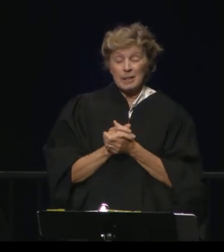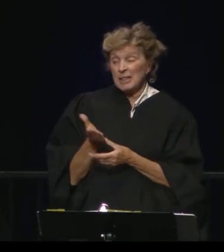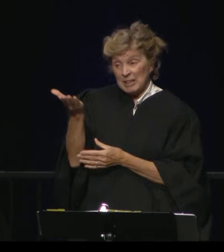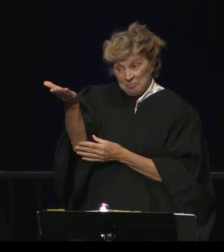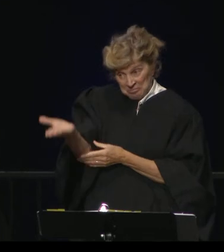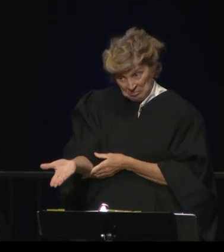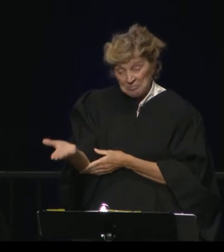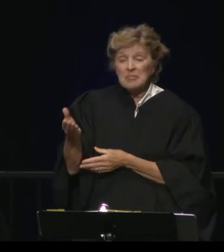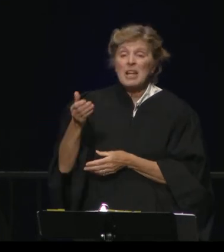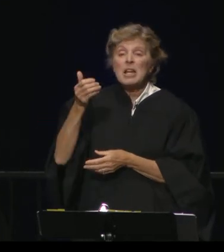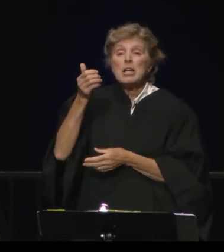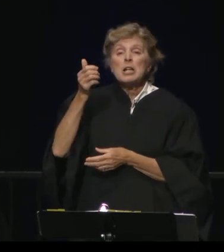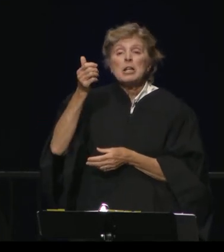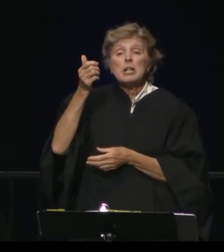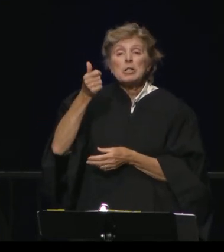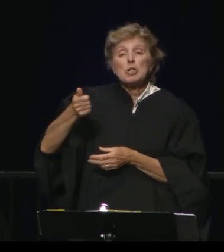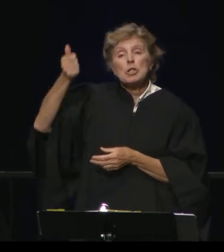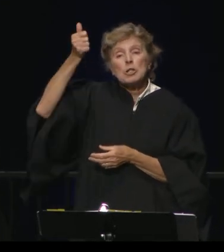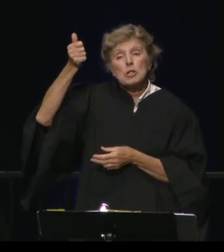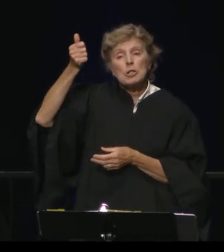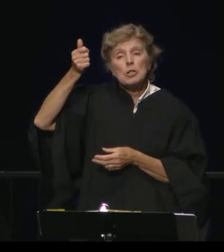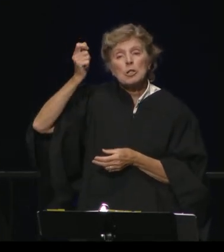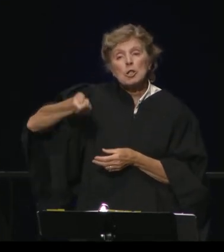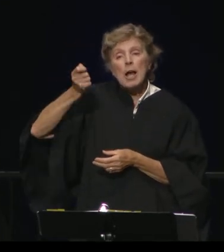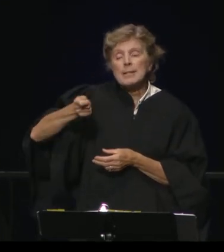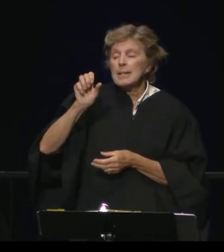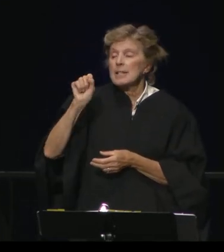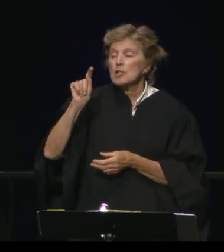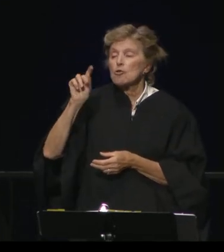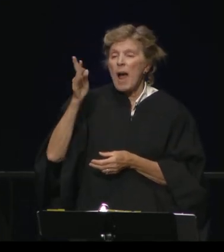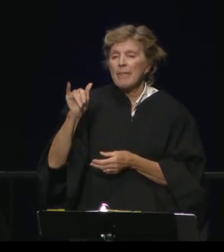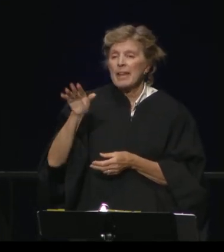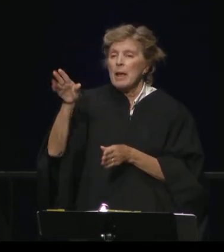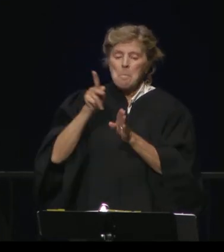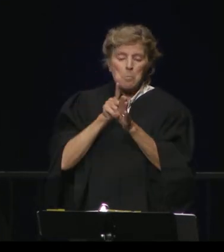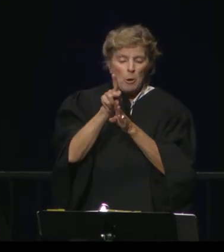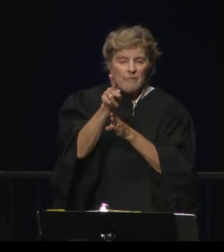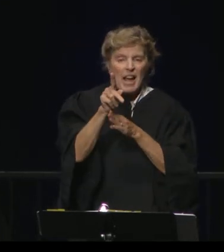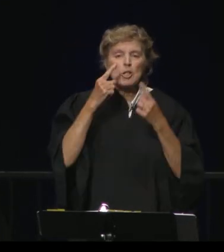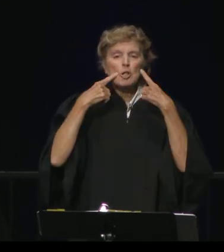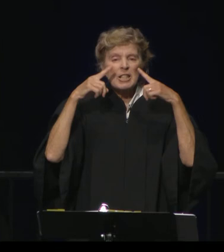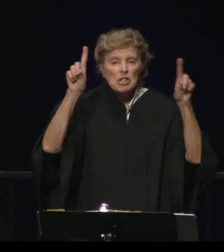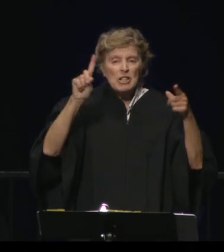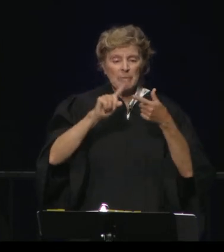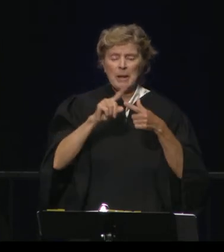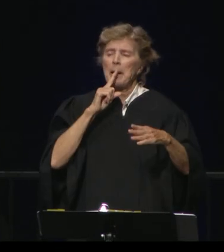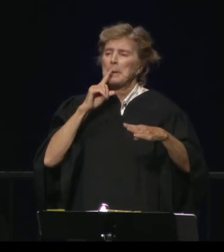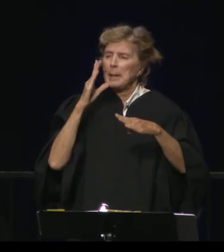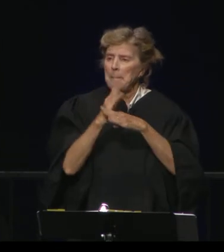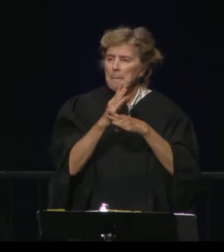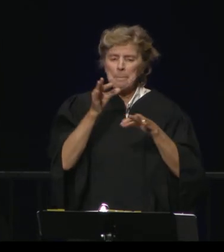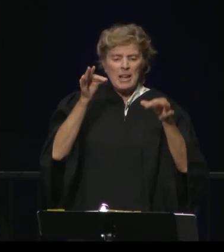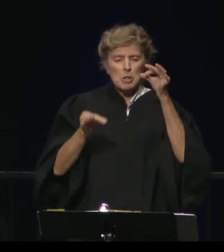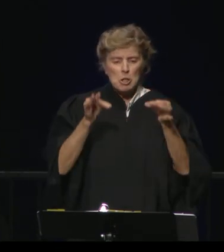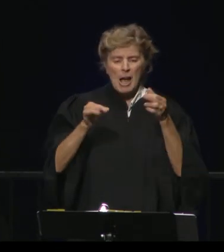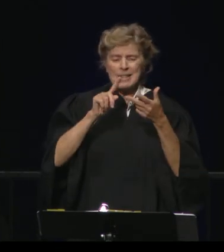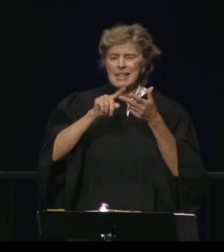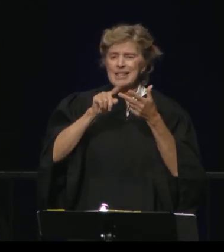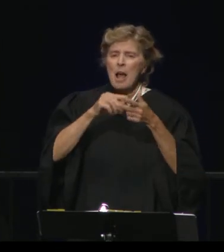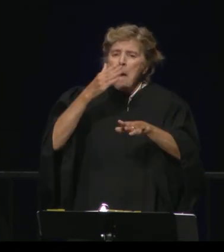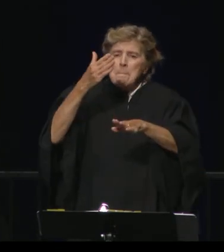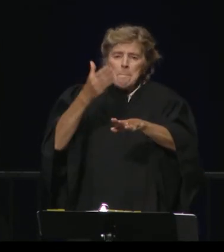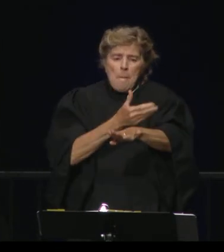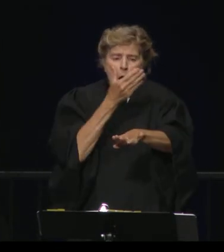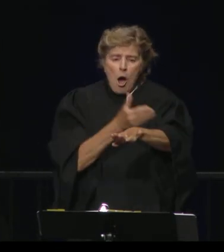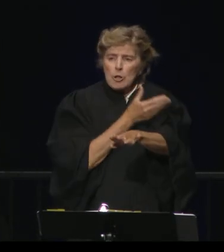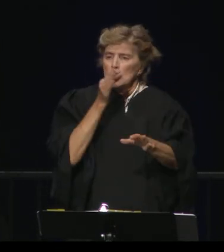Strathy, for your professional achievements and your commitment to justice, as well as to modernizing the justice